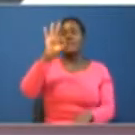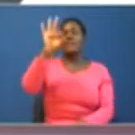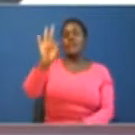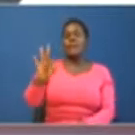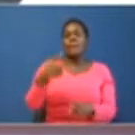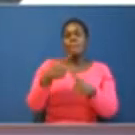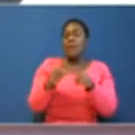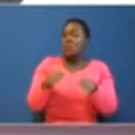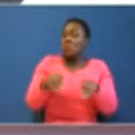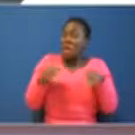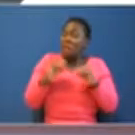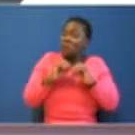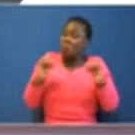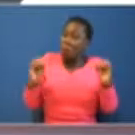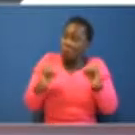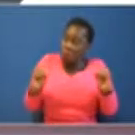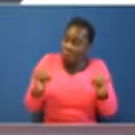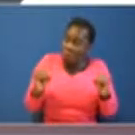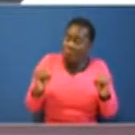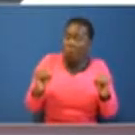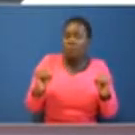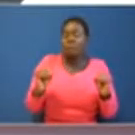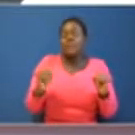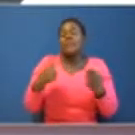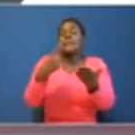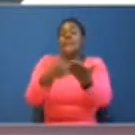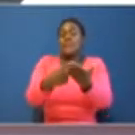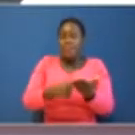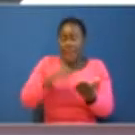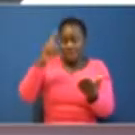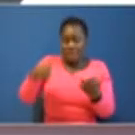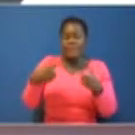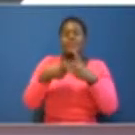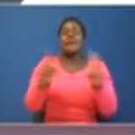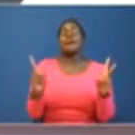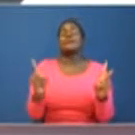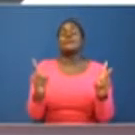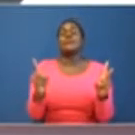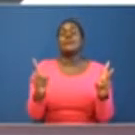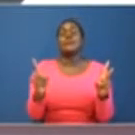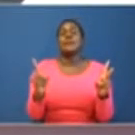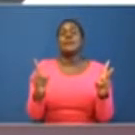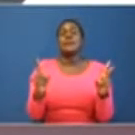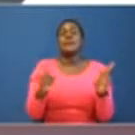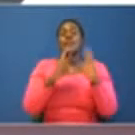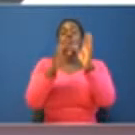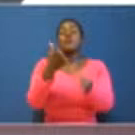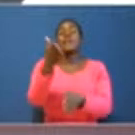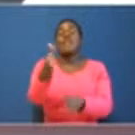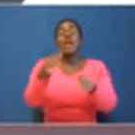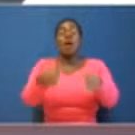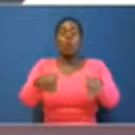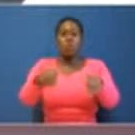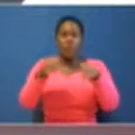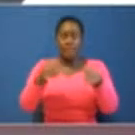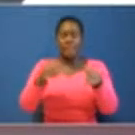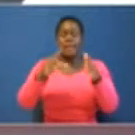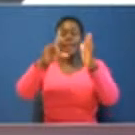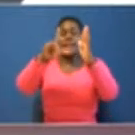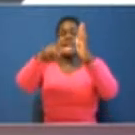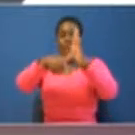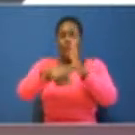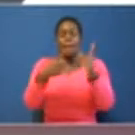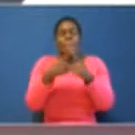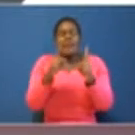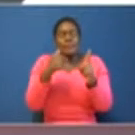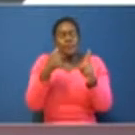but time waits for no man no woman no candidate and the debate will kick off on time of course our moderators are on standby for that and we'll be getting to that shortly